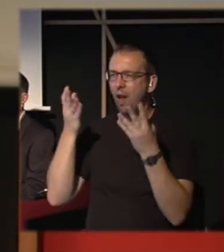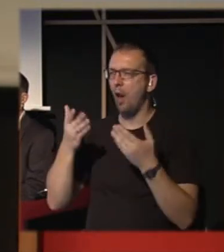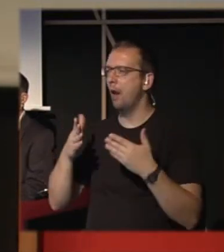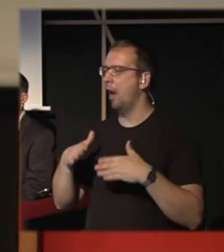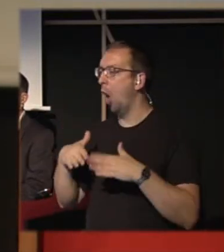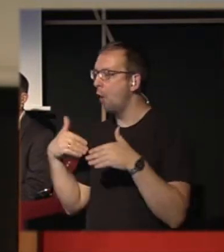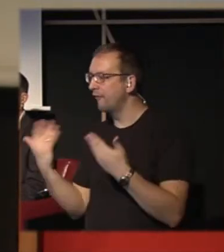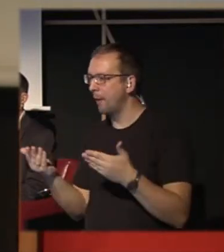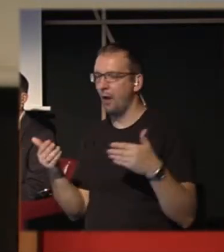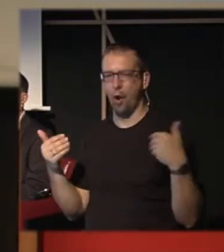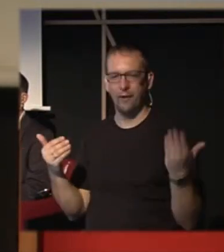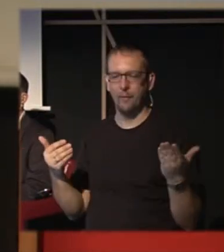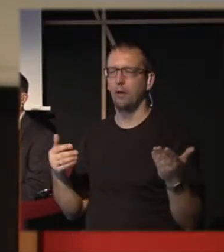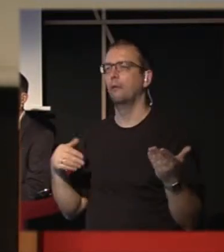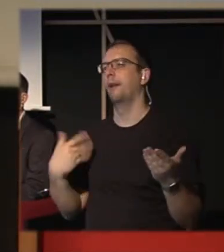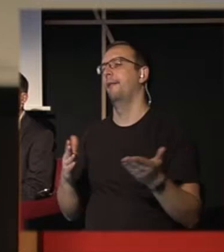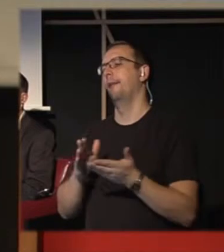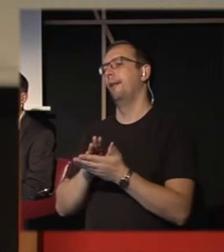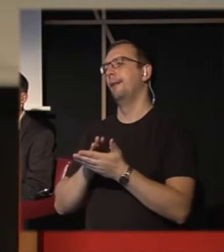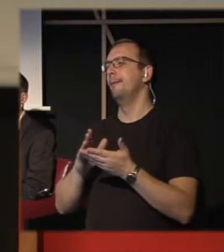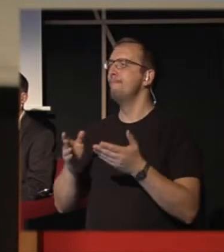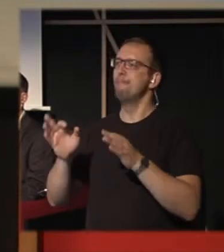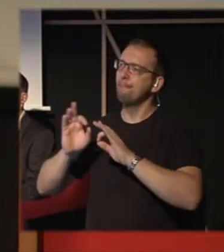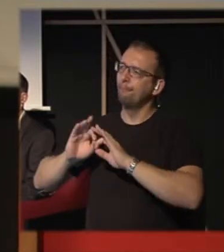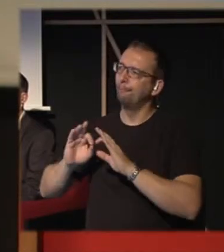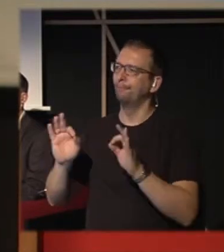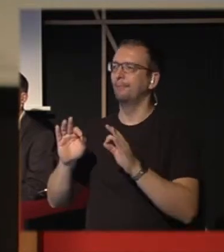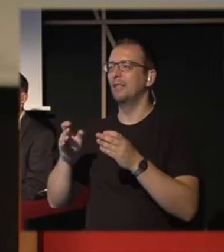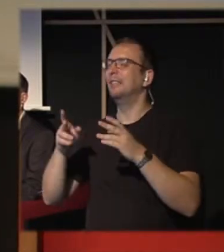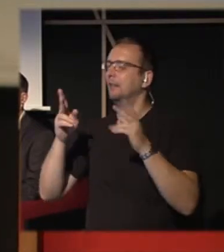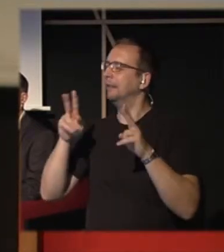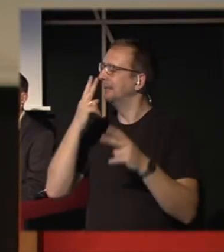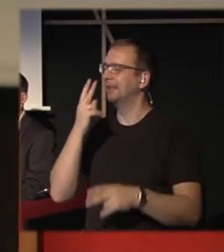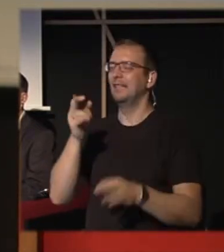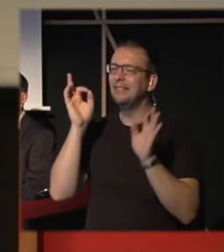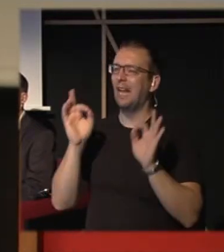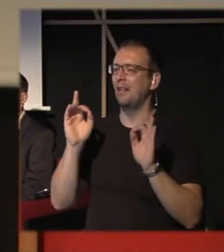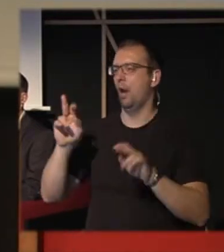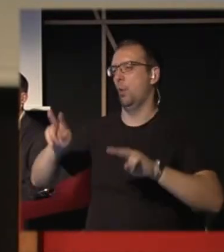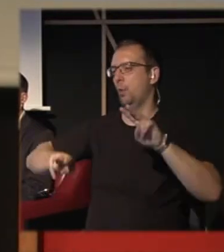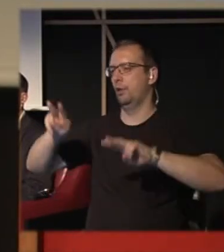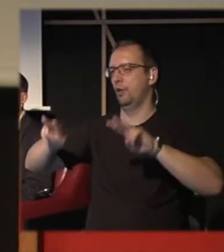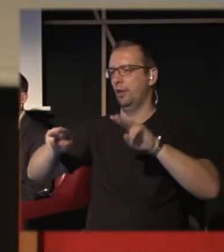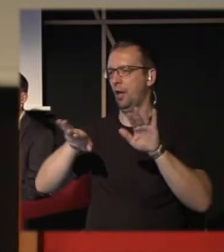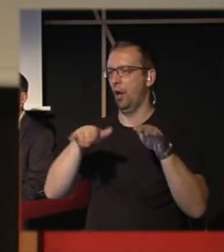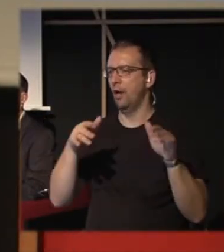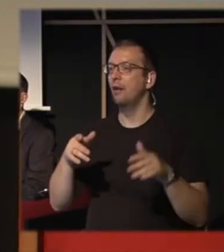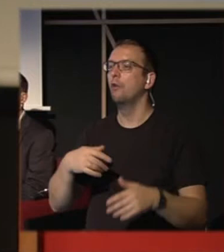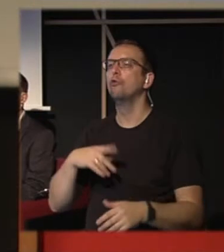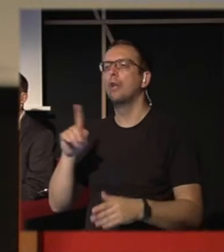Several guidance documents were also produced on job description for national DAO